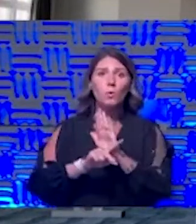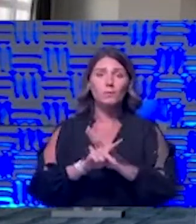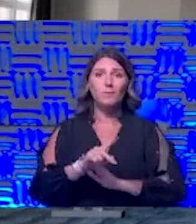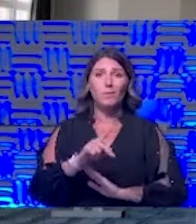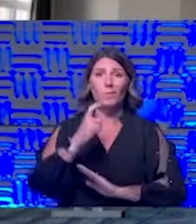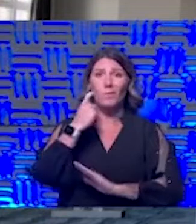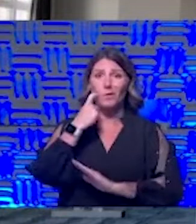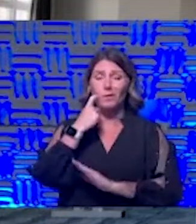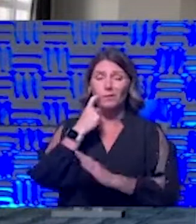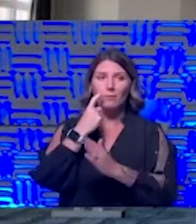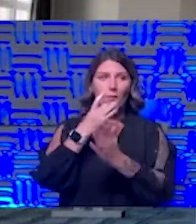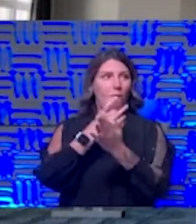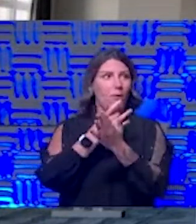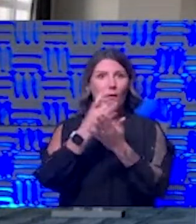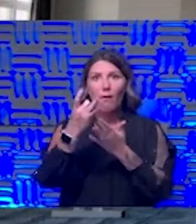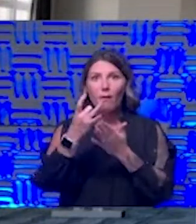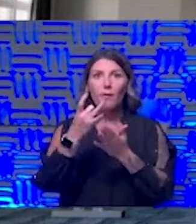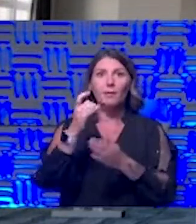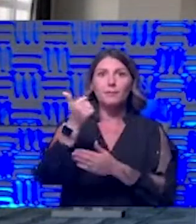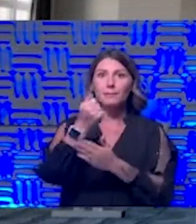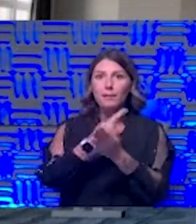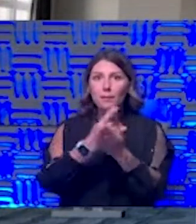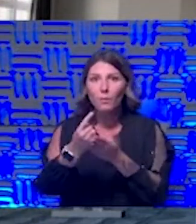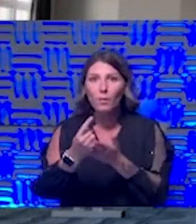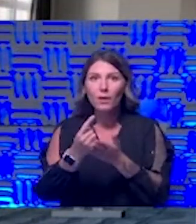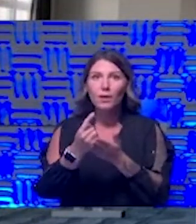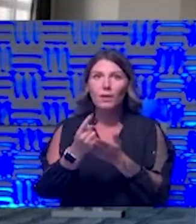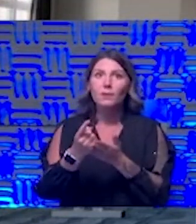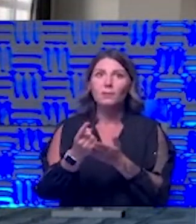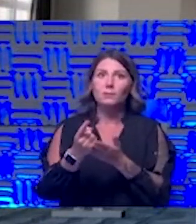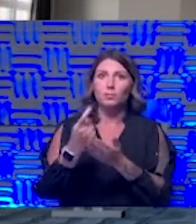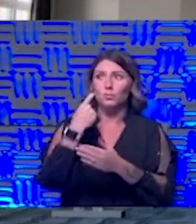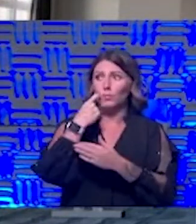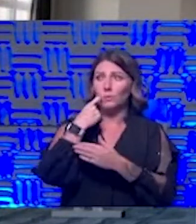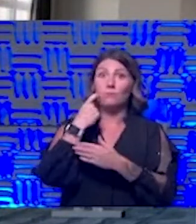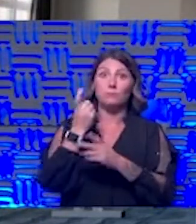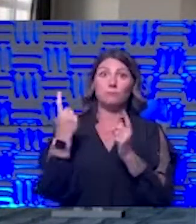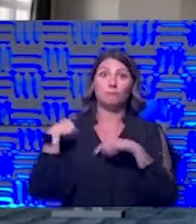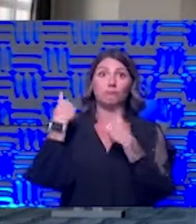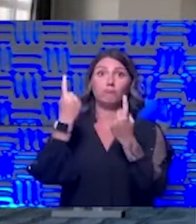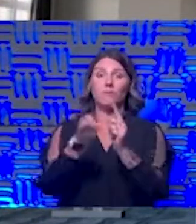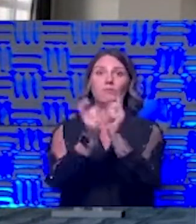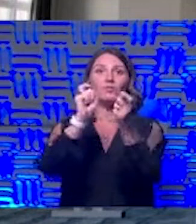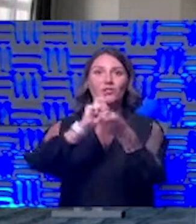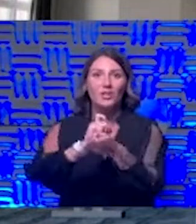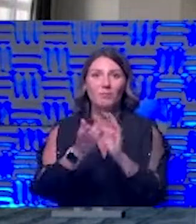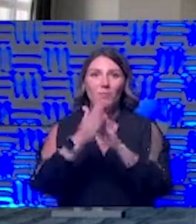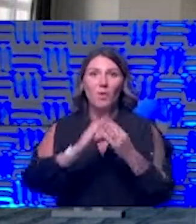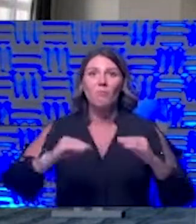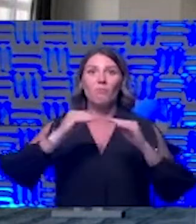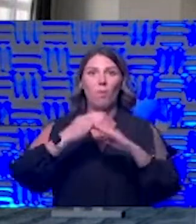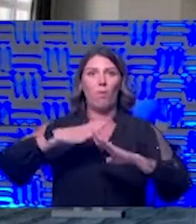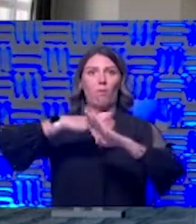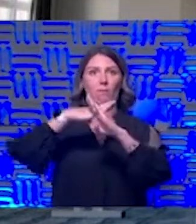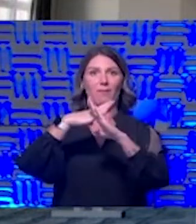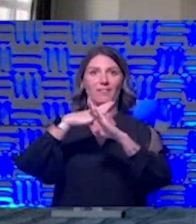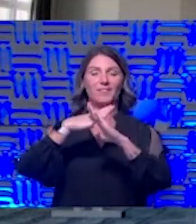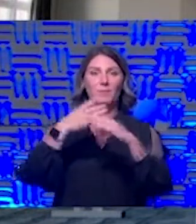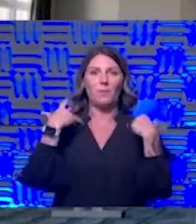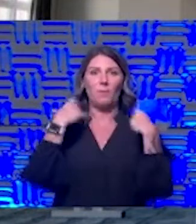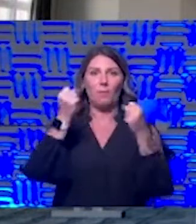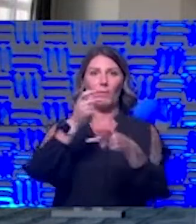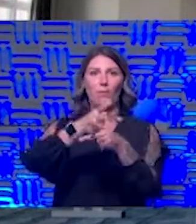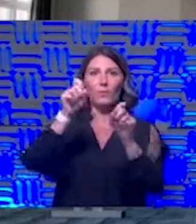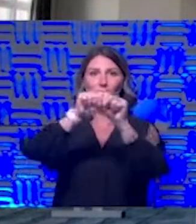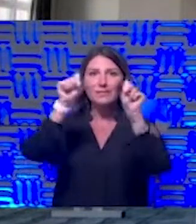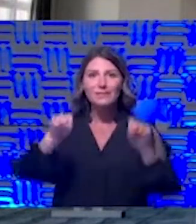weeks, certainly we have changed and they have evolved and they have become even more protective. And so I think certainly that the healthcare systems, the